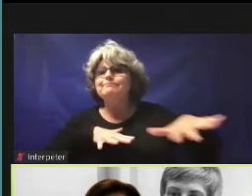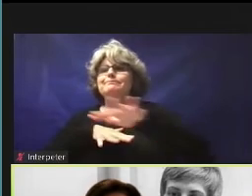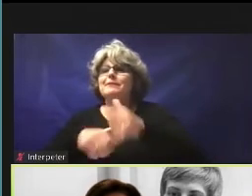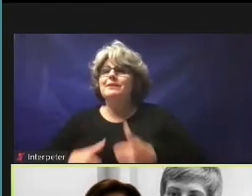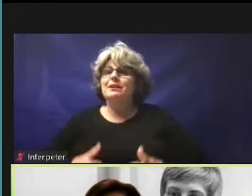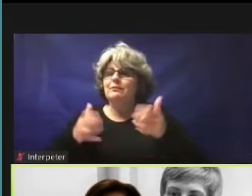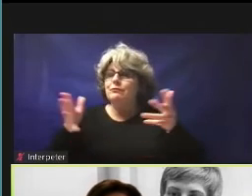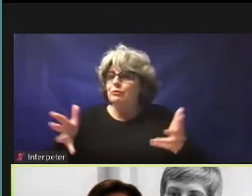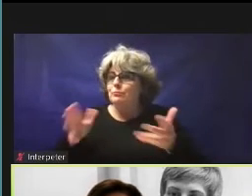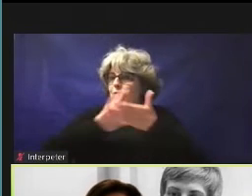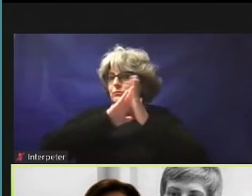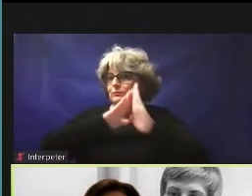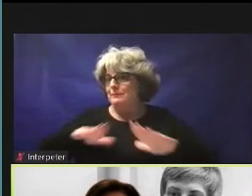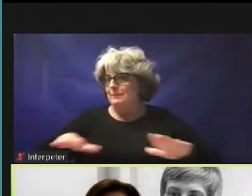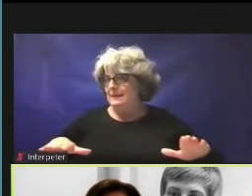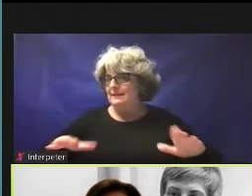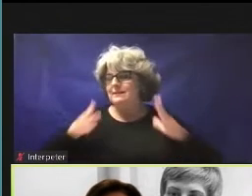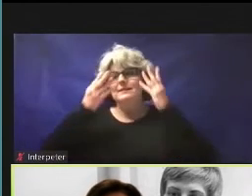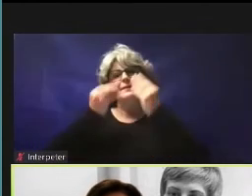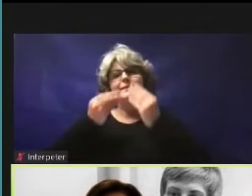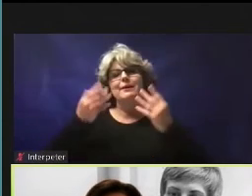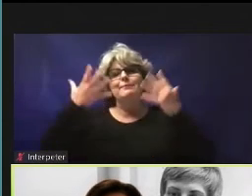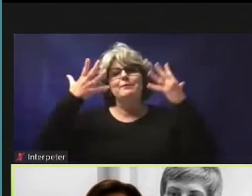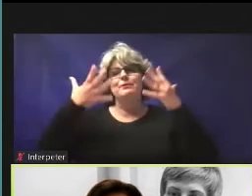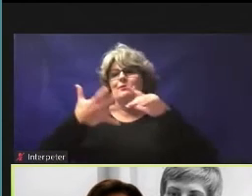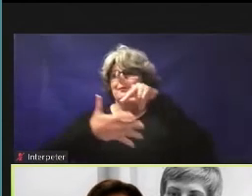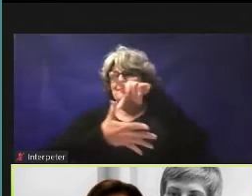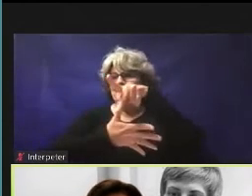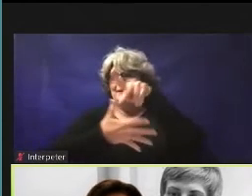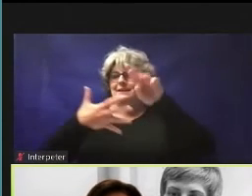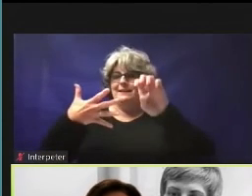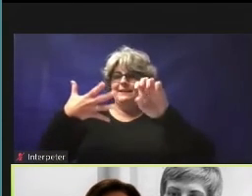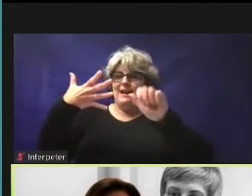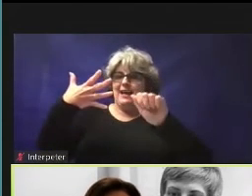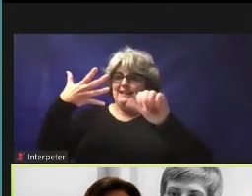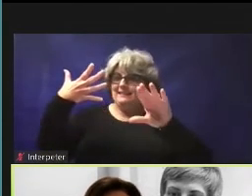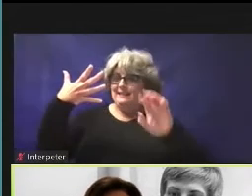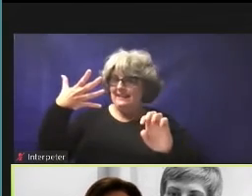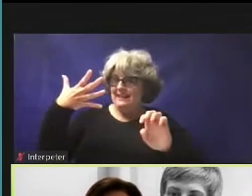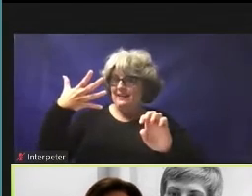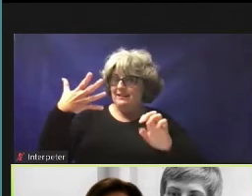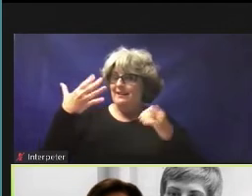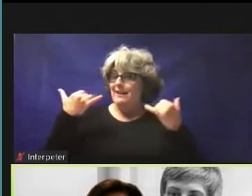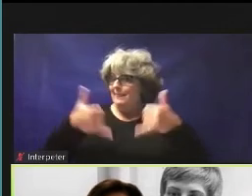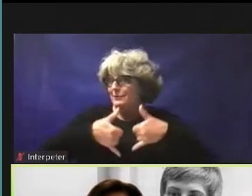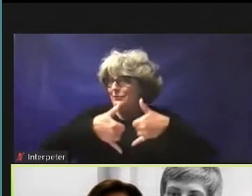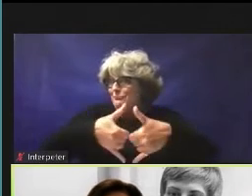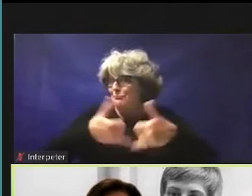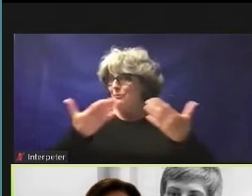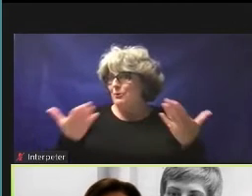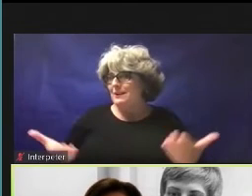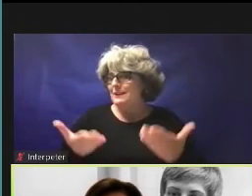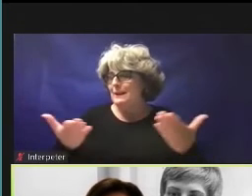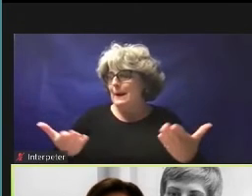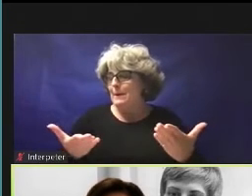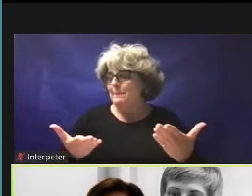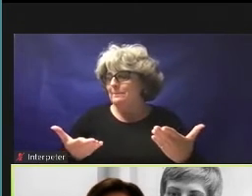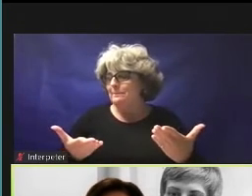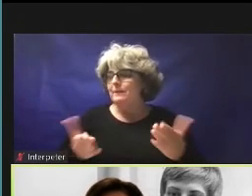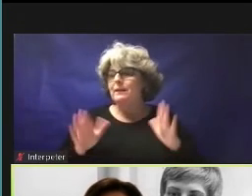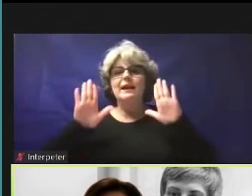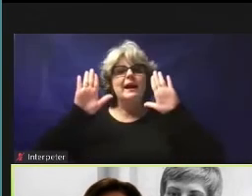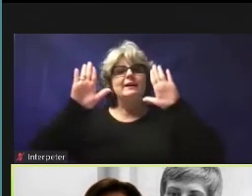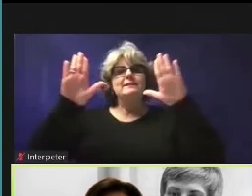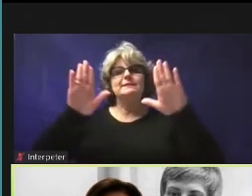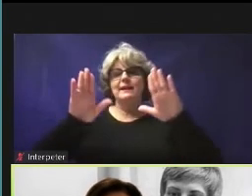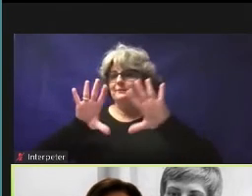lives to promote peace, that beautiful 5-letter word. Which brings us to this award. It's presented to